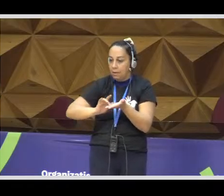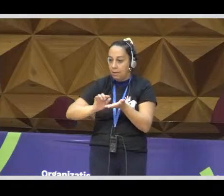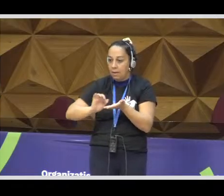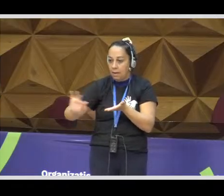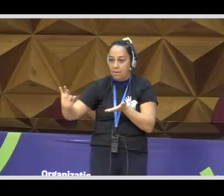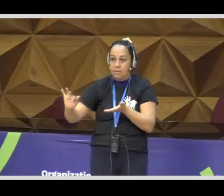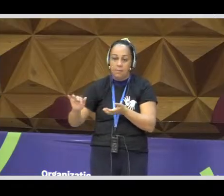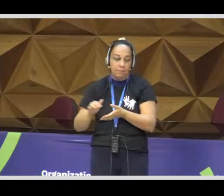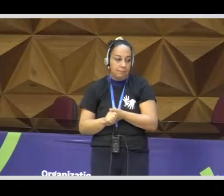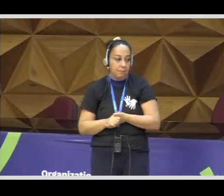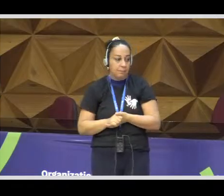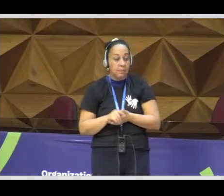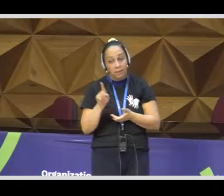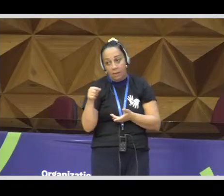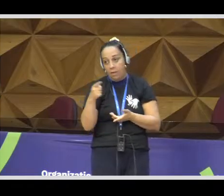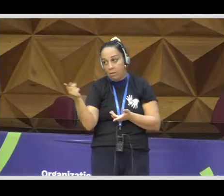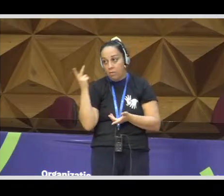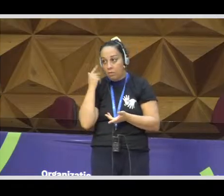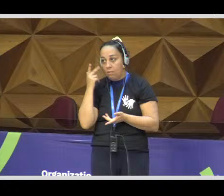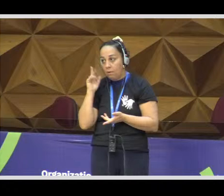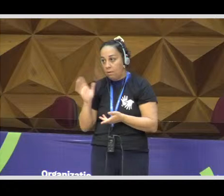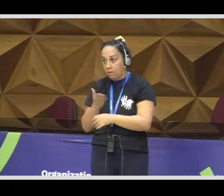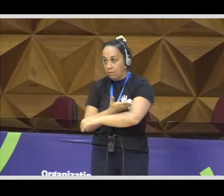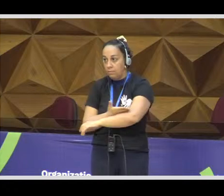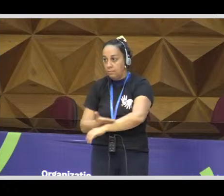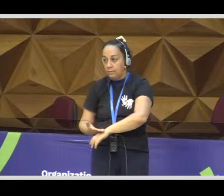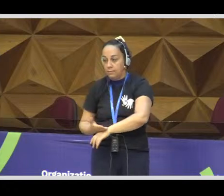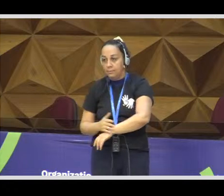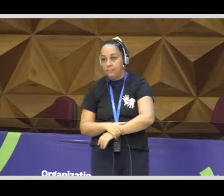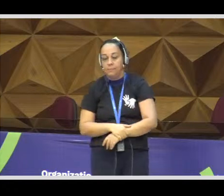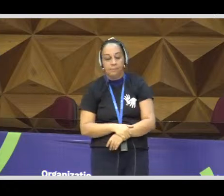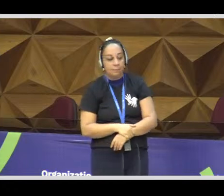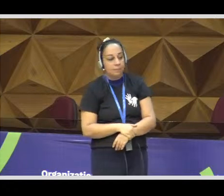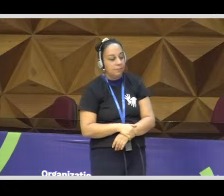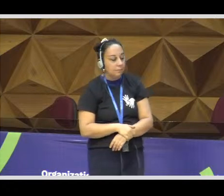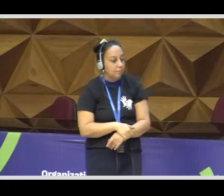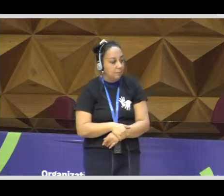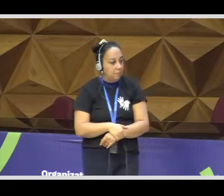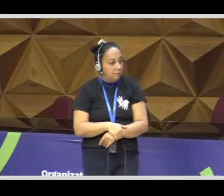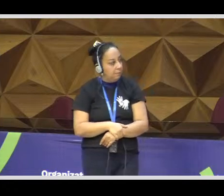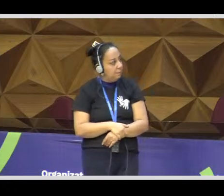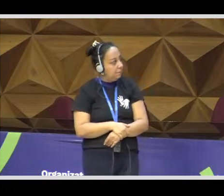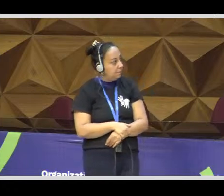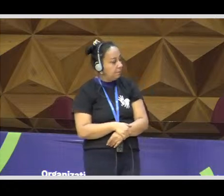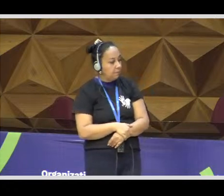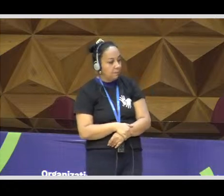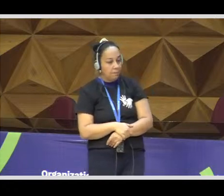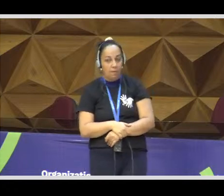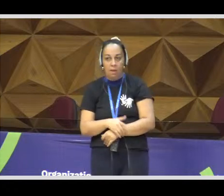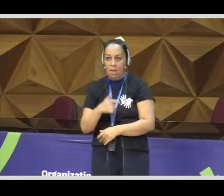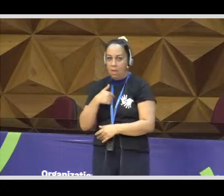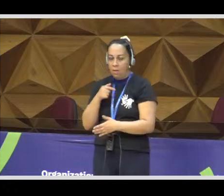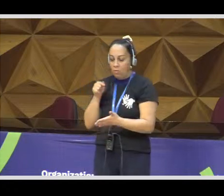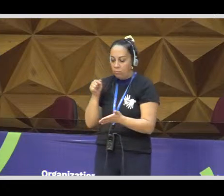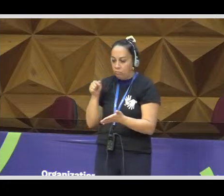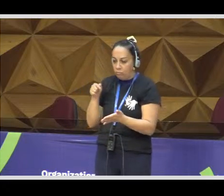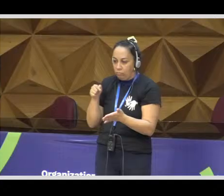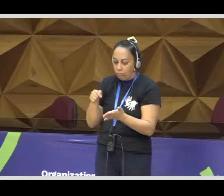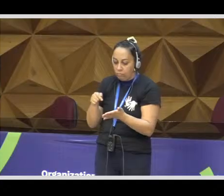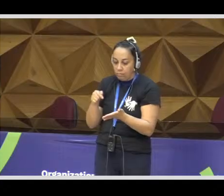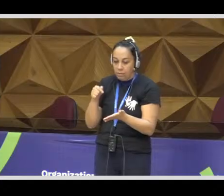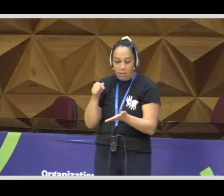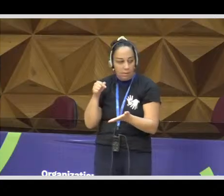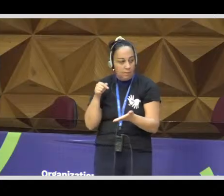So this idea of passive haptics. So now when I'm tapping on one of those yellow dots, I'm actually pressing against something solid, and